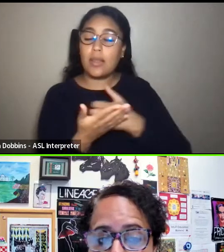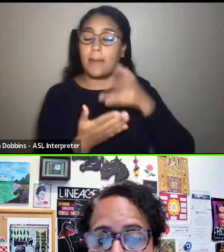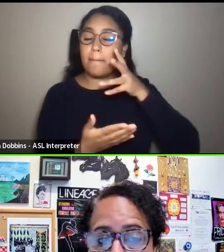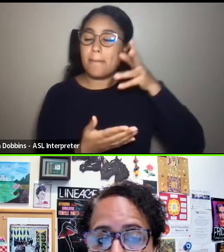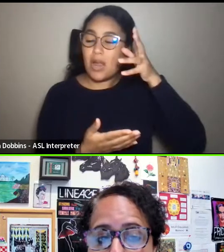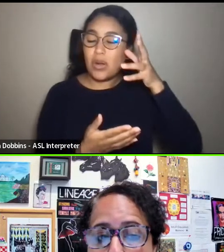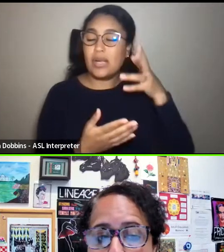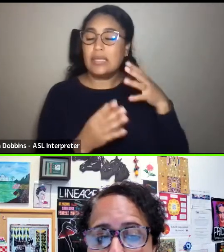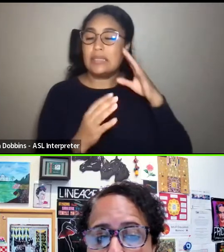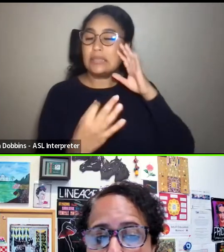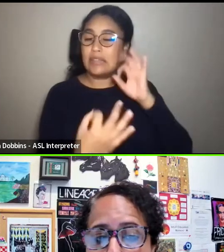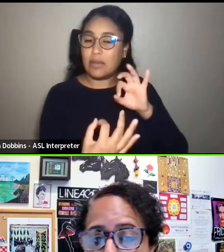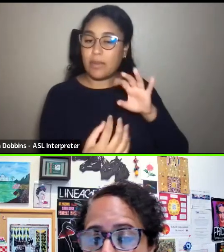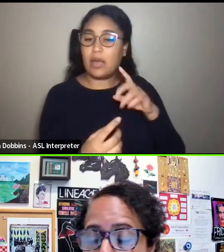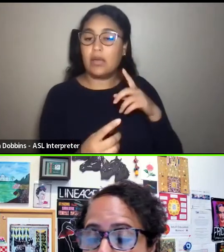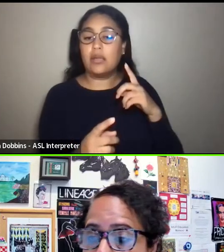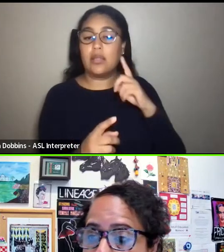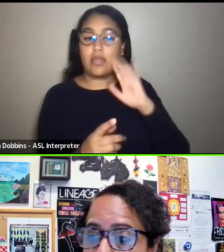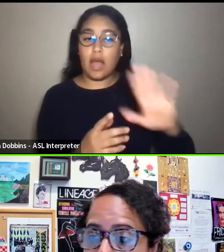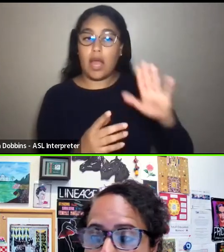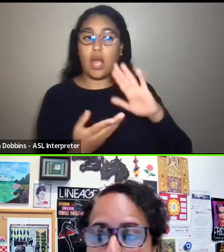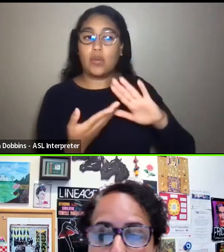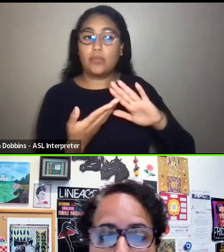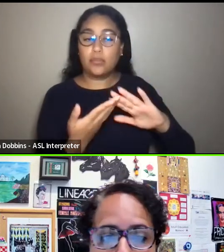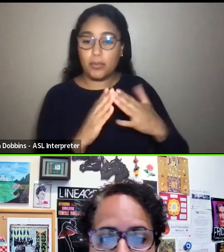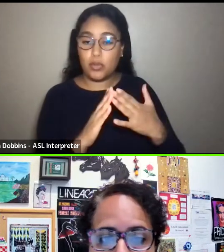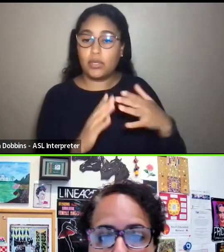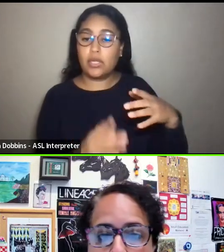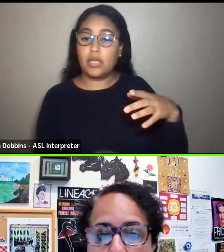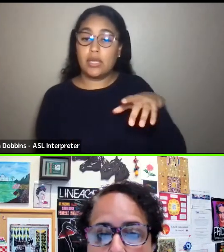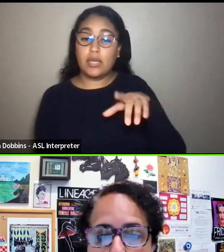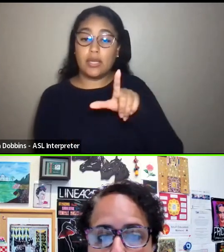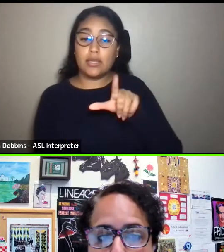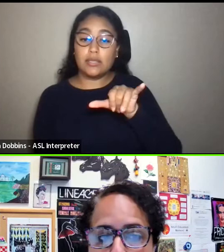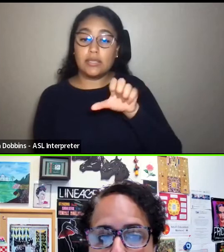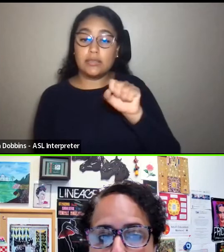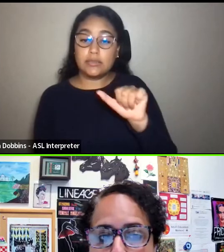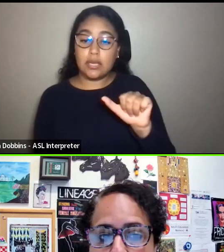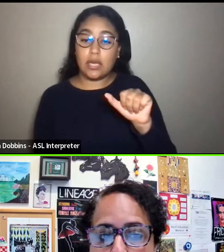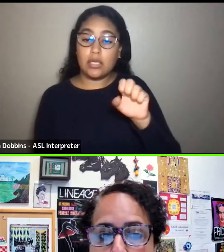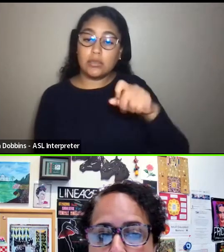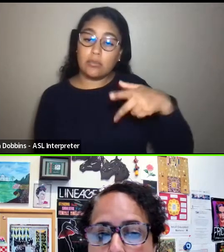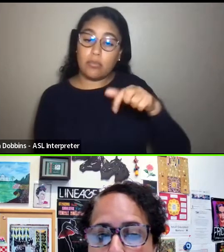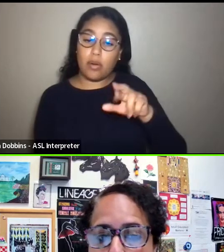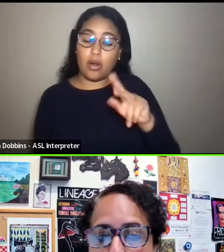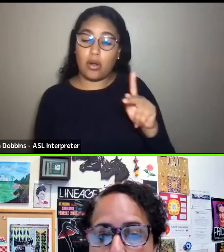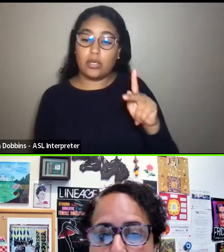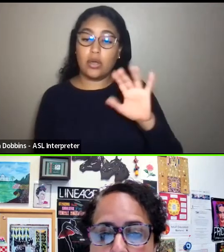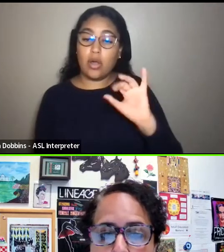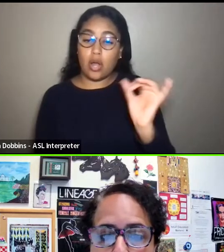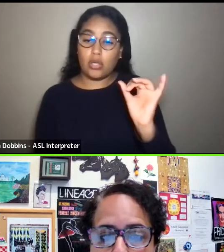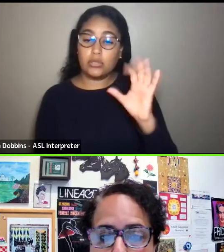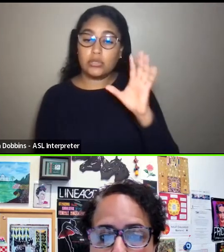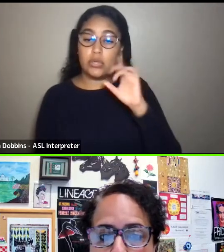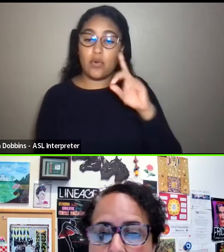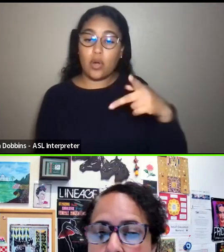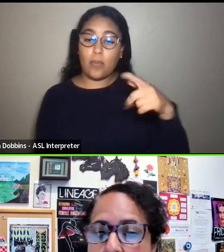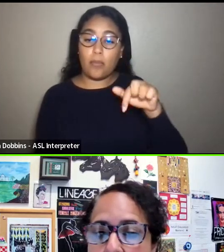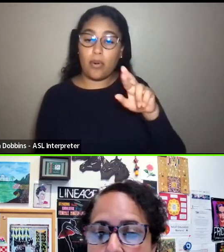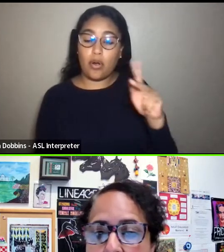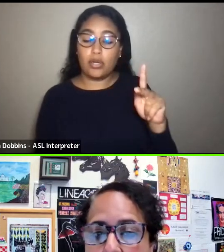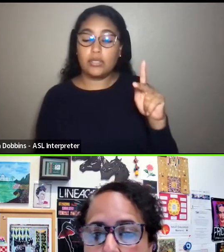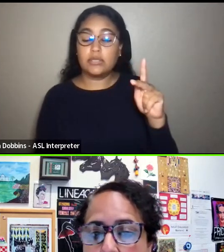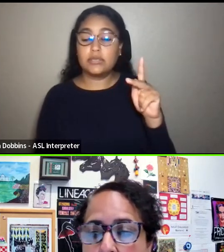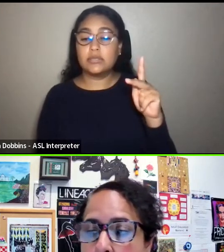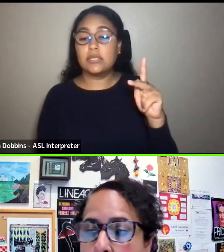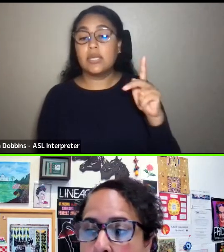of that community. Our ESL program coordinator, Lisa Sparks, has also been in touch with the San Bruno Park Elementary School District